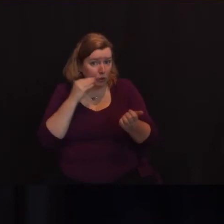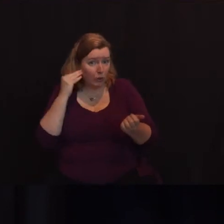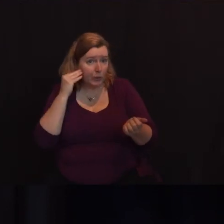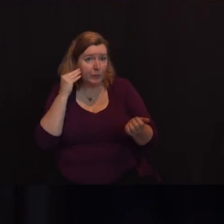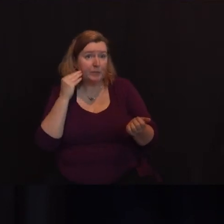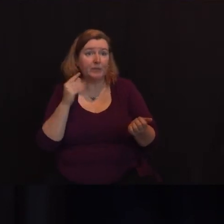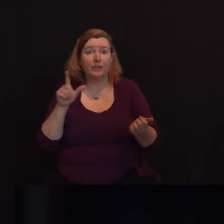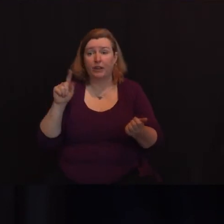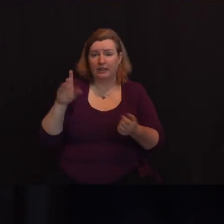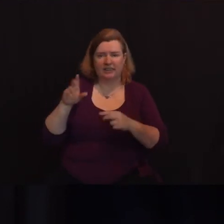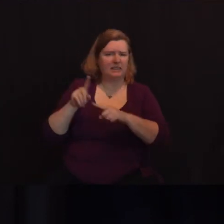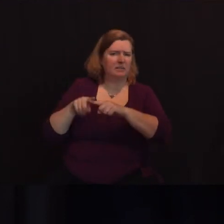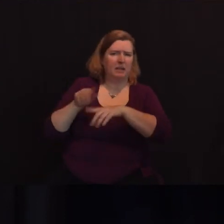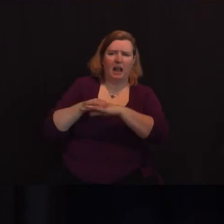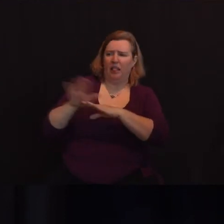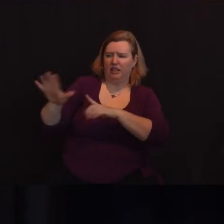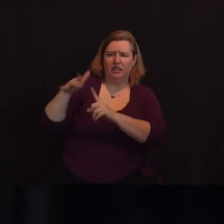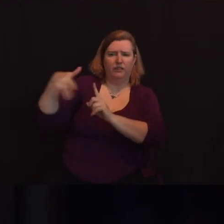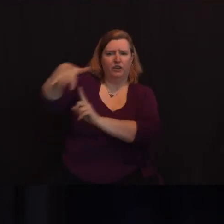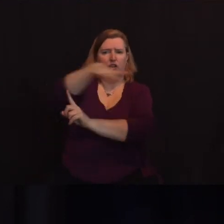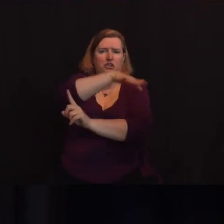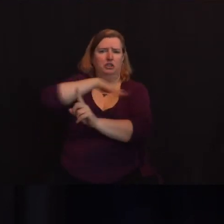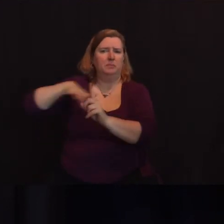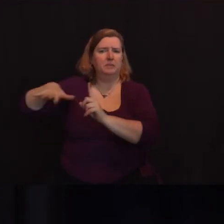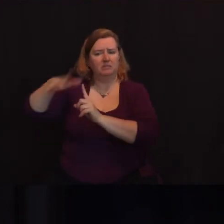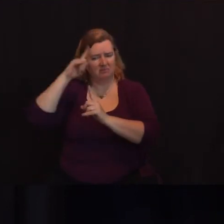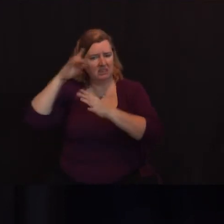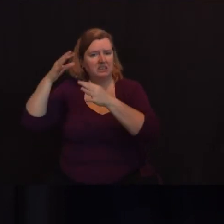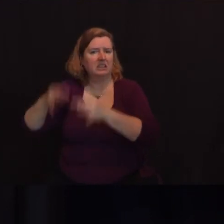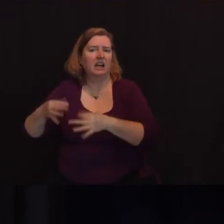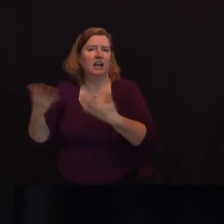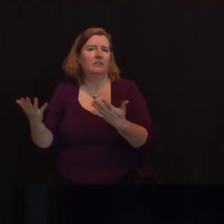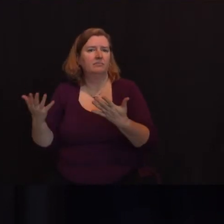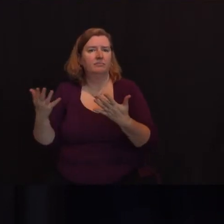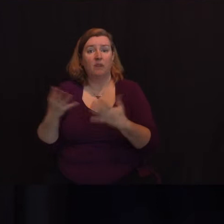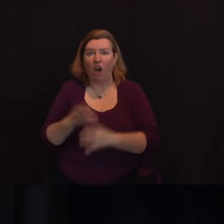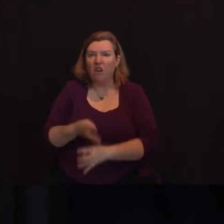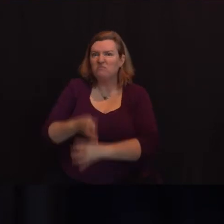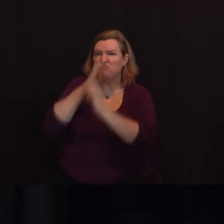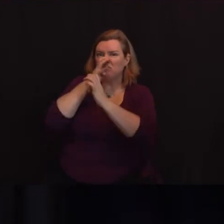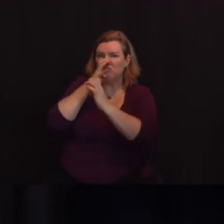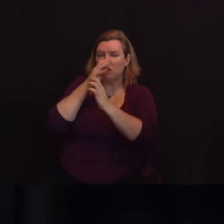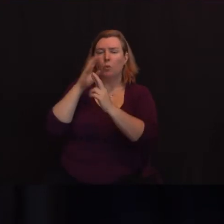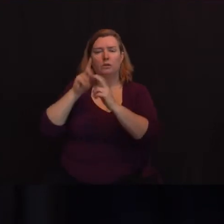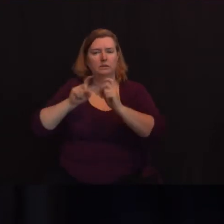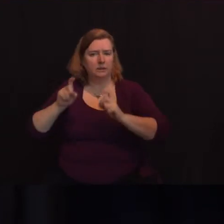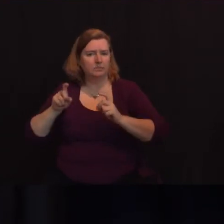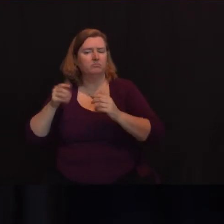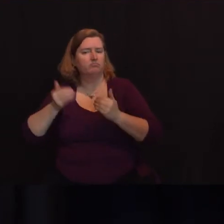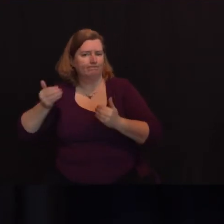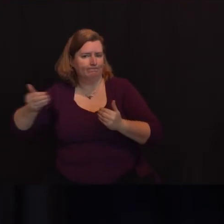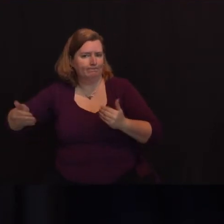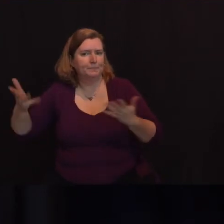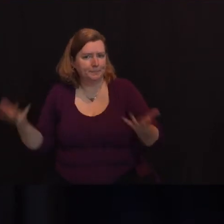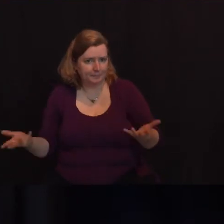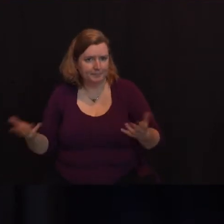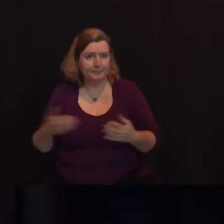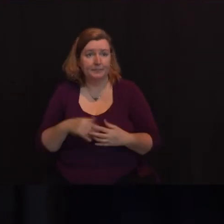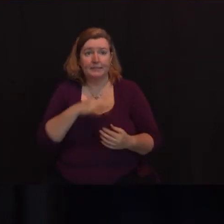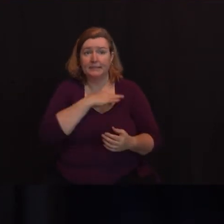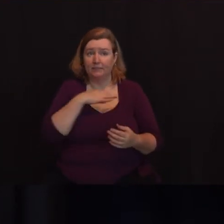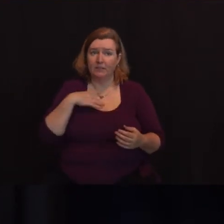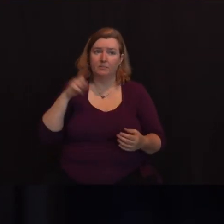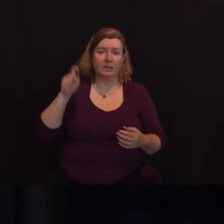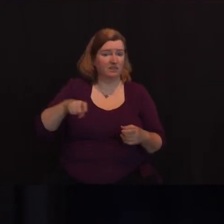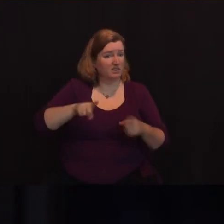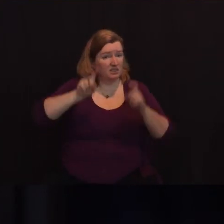particular circumstances, may elect to continue routine testing of staff. Staff will need to undergo testing if there is